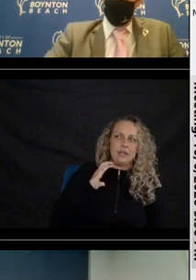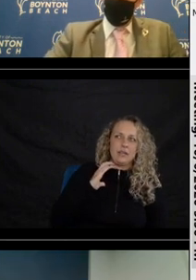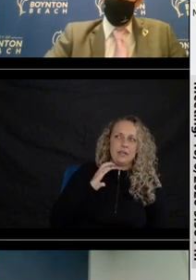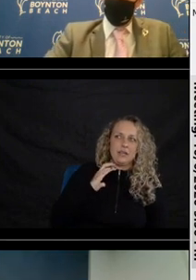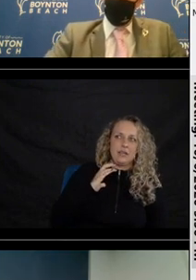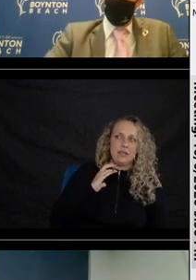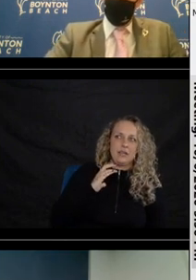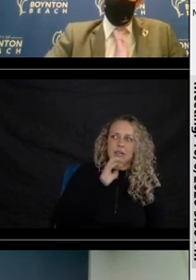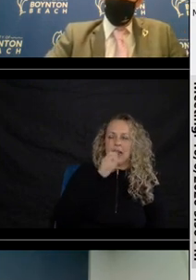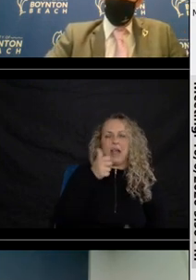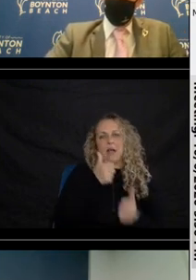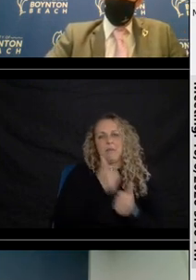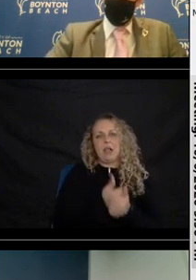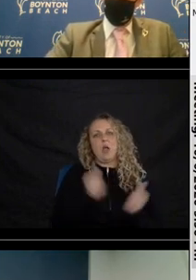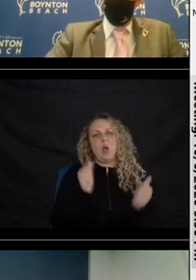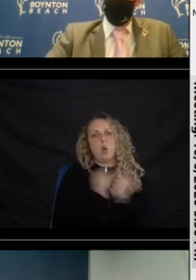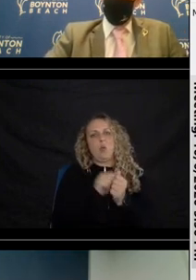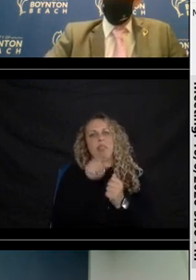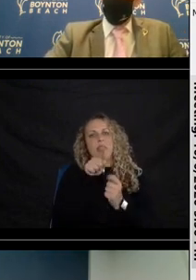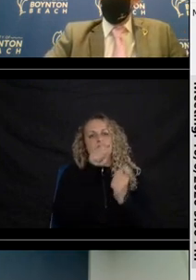they're not complying with this condition.